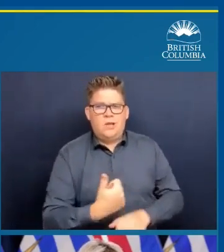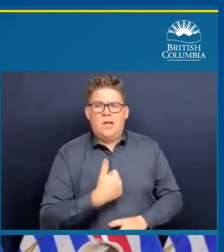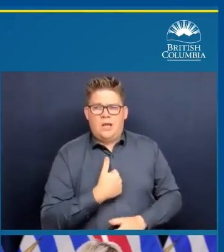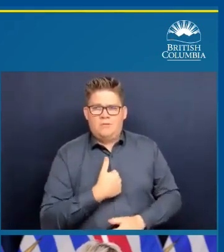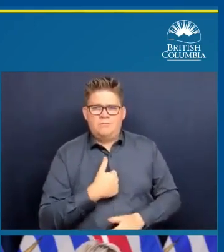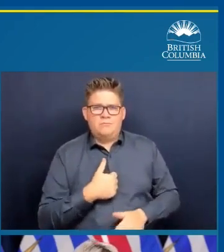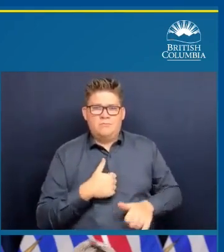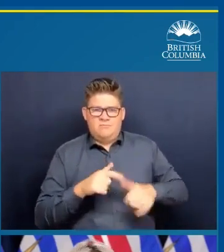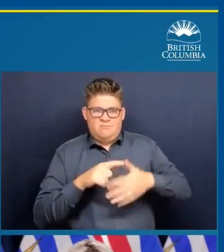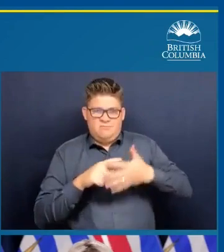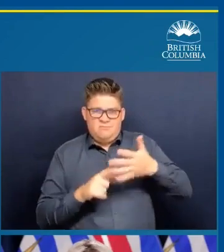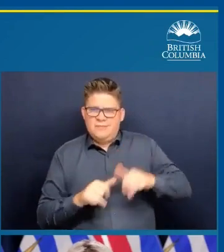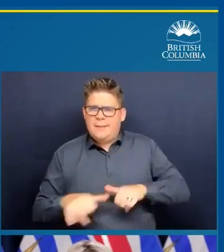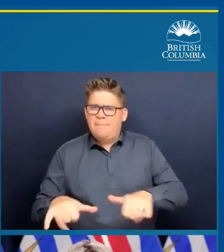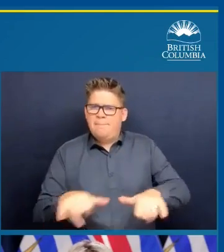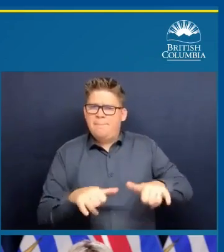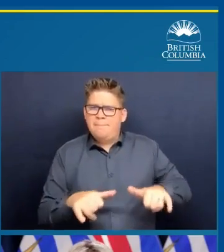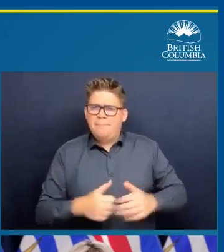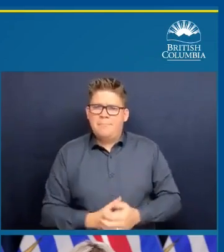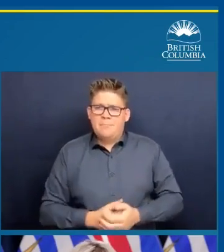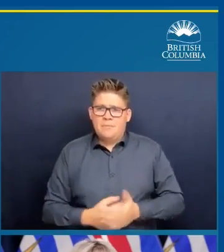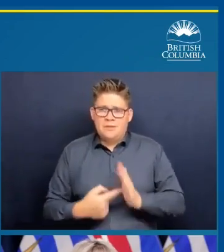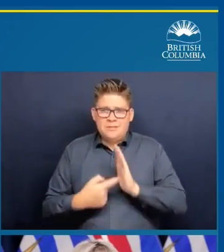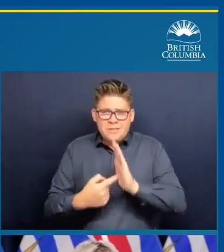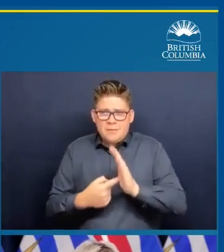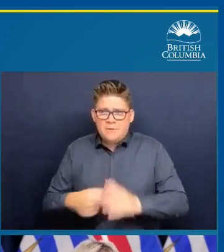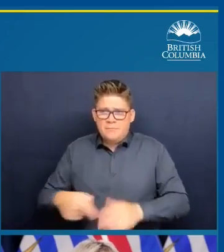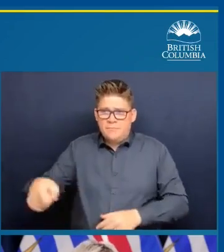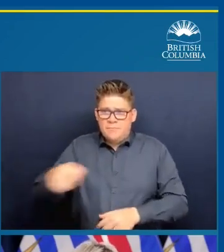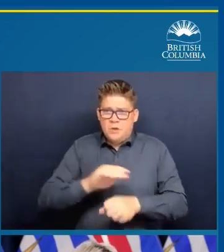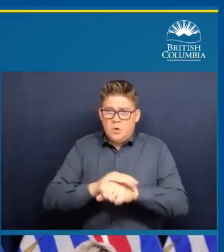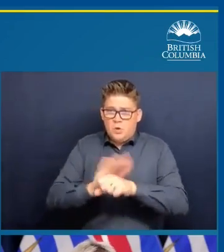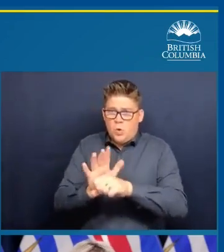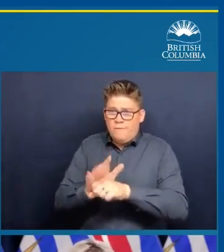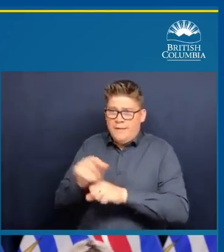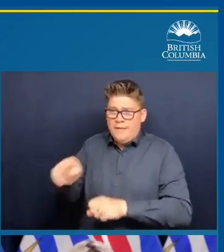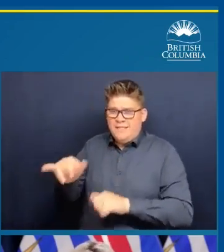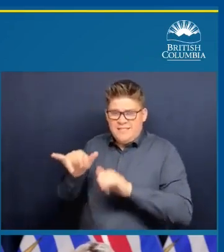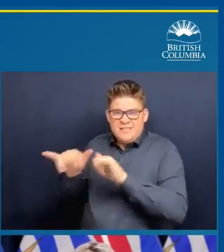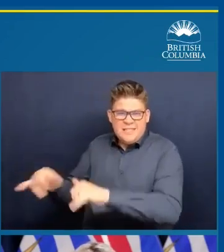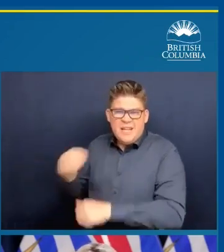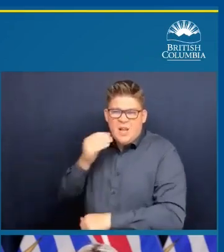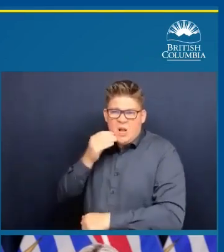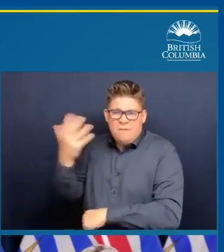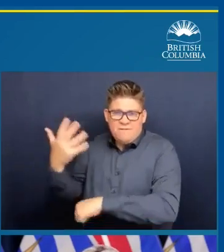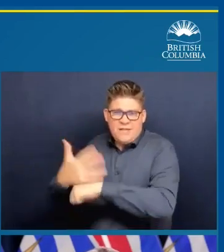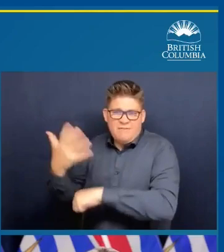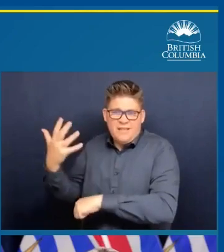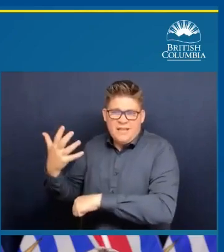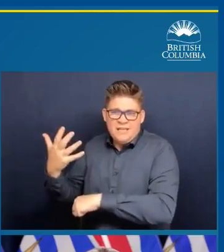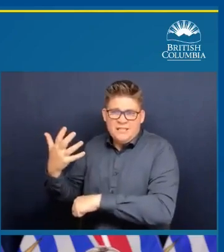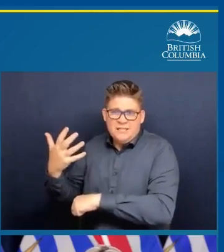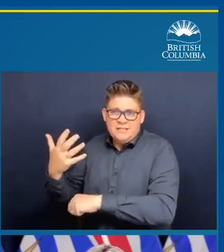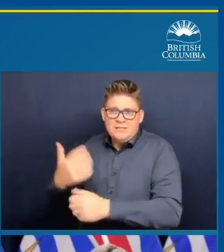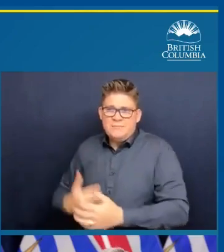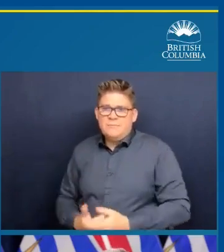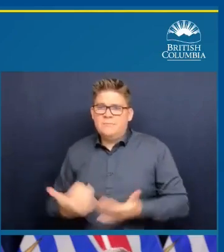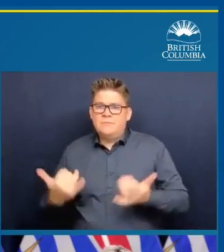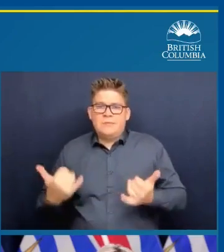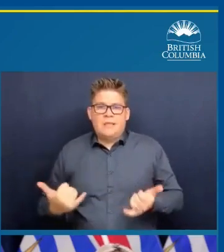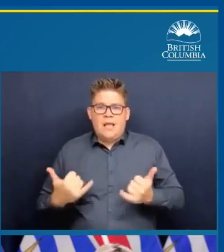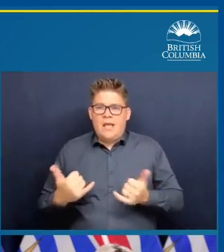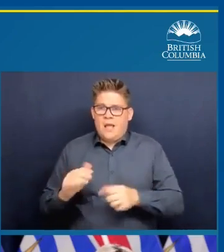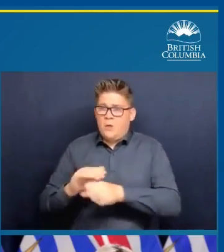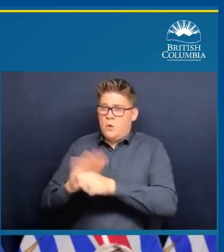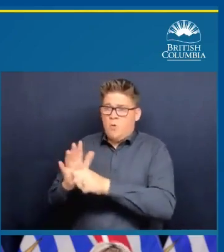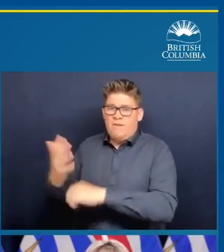saying, if you have COVID, you need to stay home for 5 days. That's no longer relevant in the setting that we are in now.